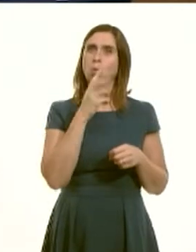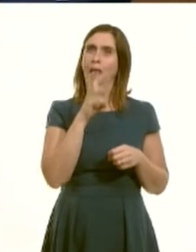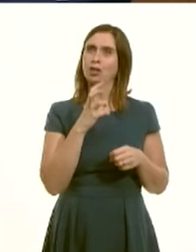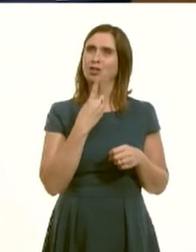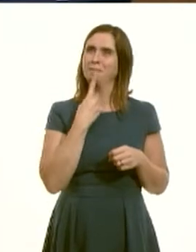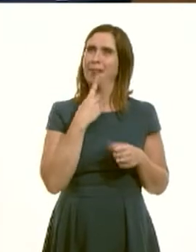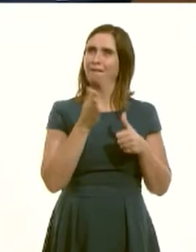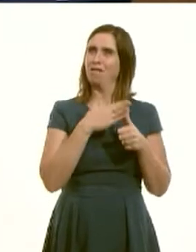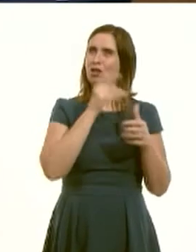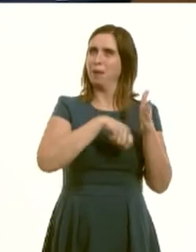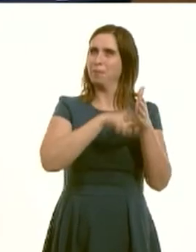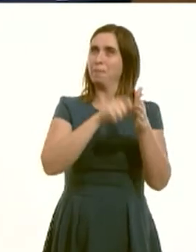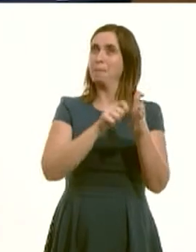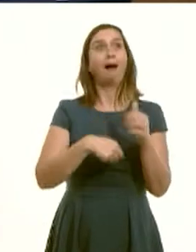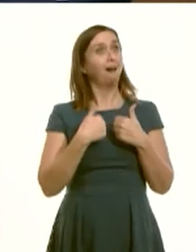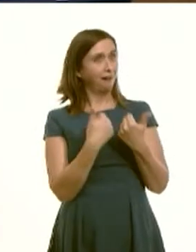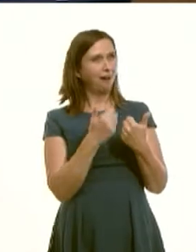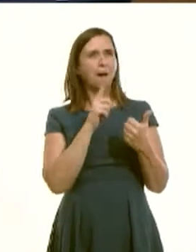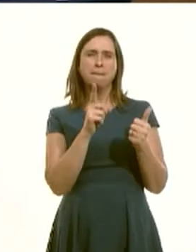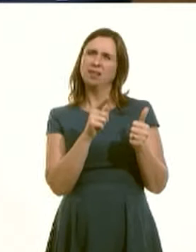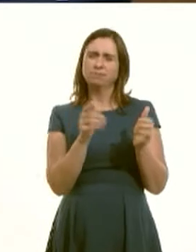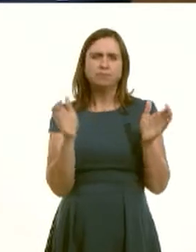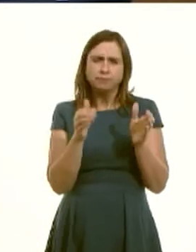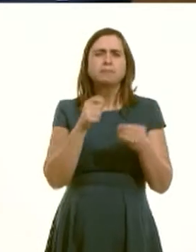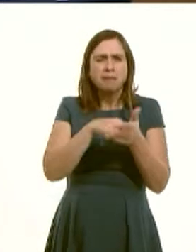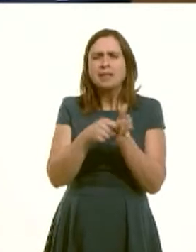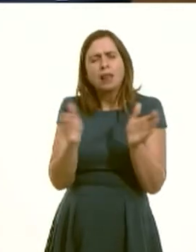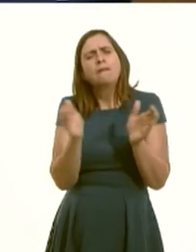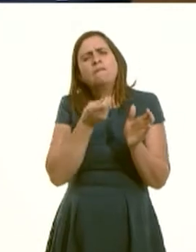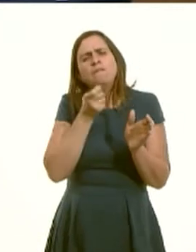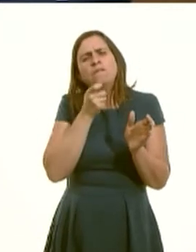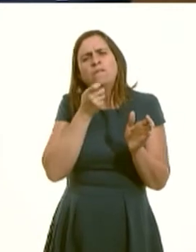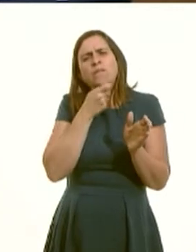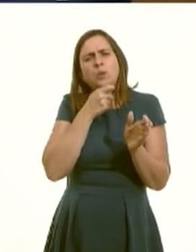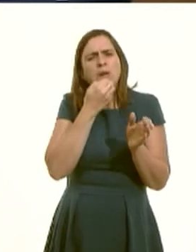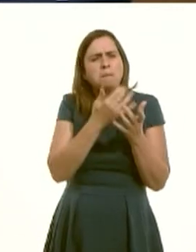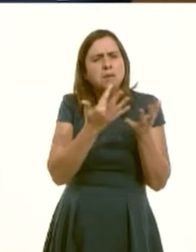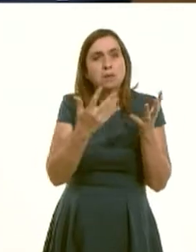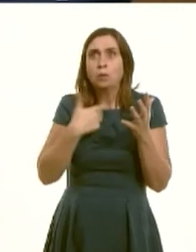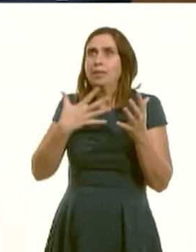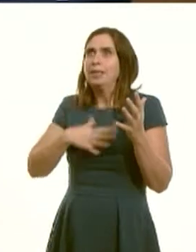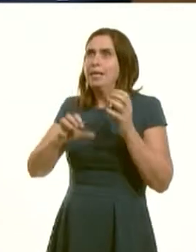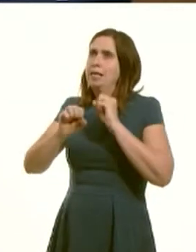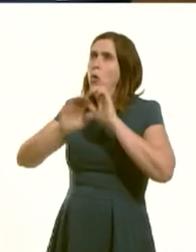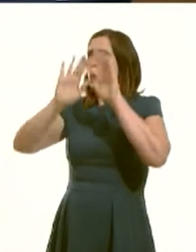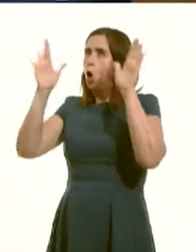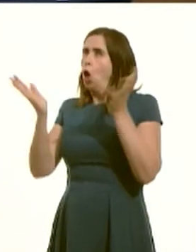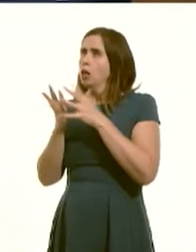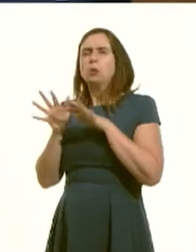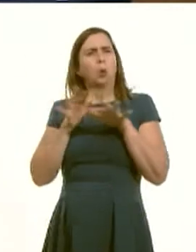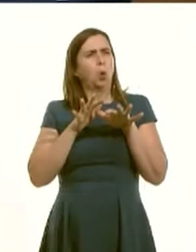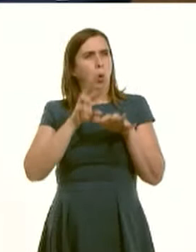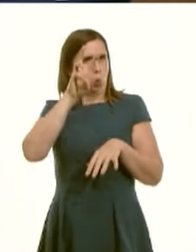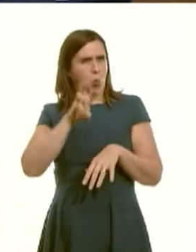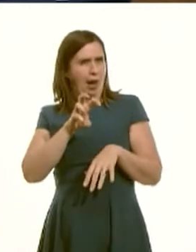much welcome, but that of course is a small market. What we need to do as well, of course, is to promote Wales as a brand, an international brand, to make